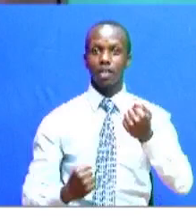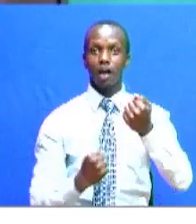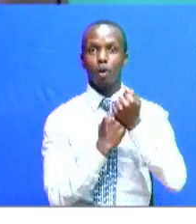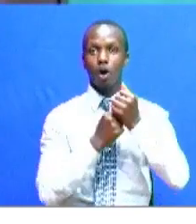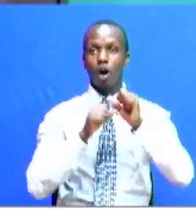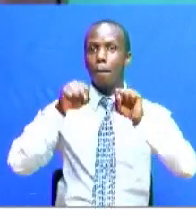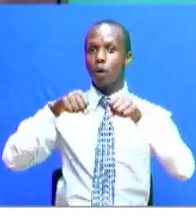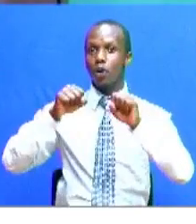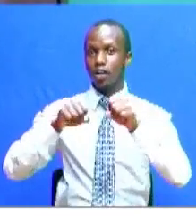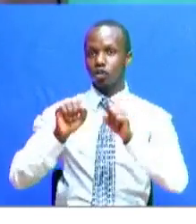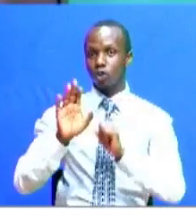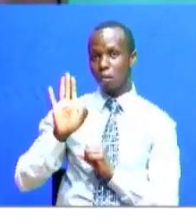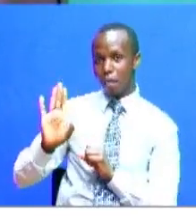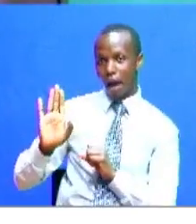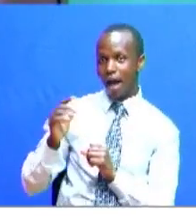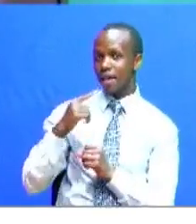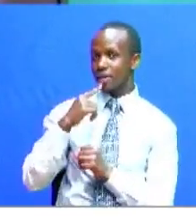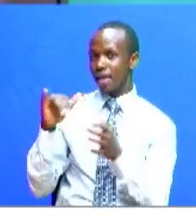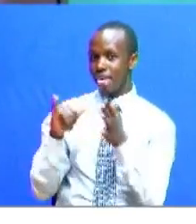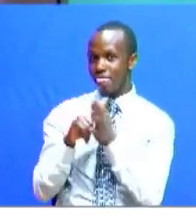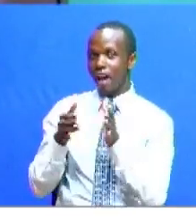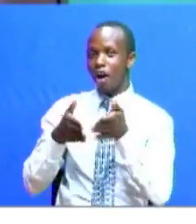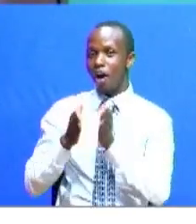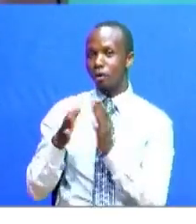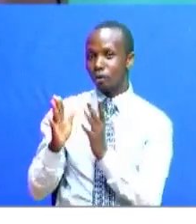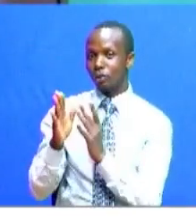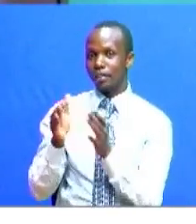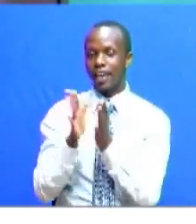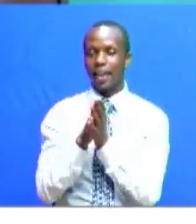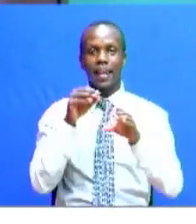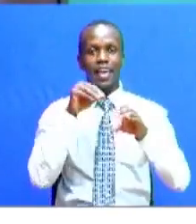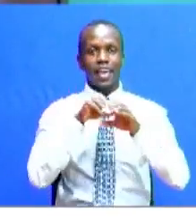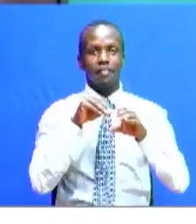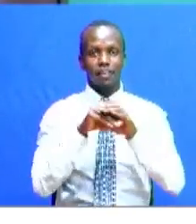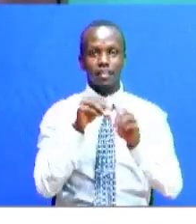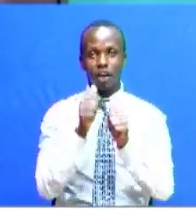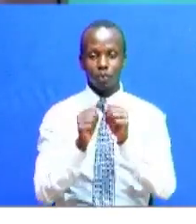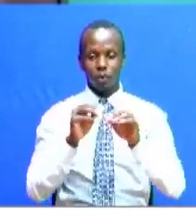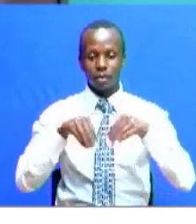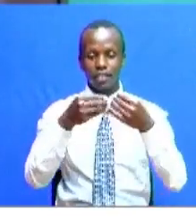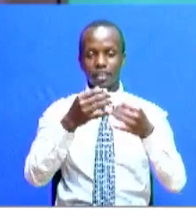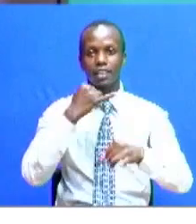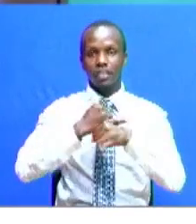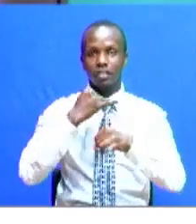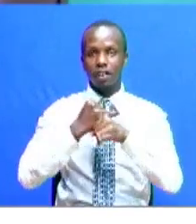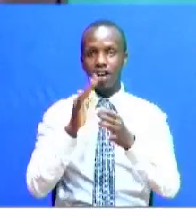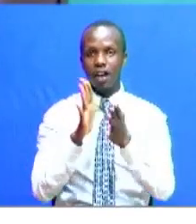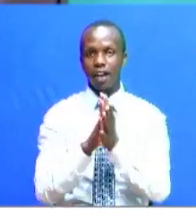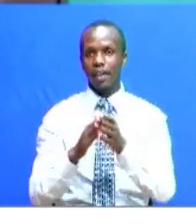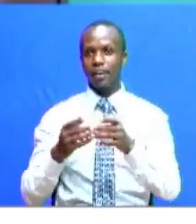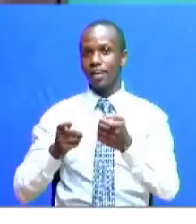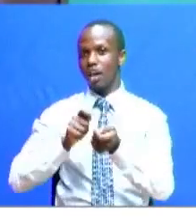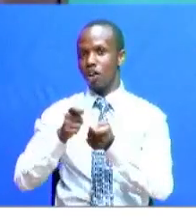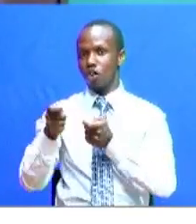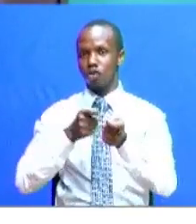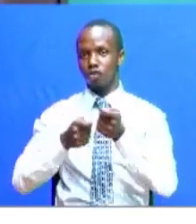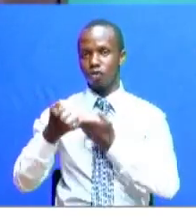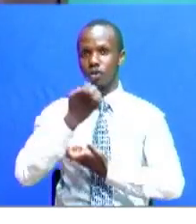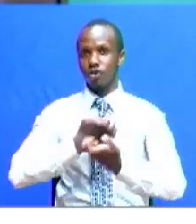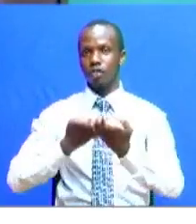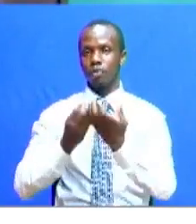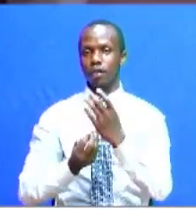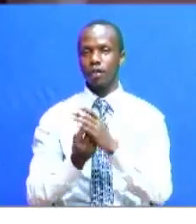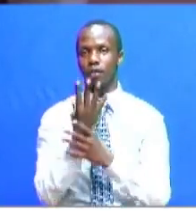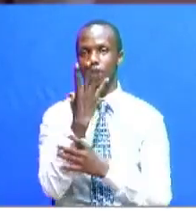potential, turning it into opportunities and investments that will generate jobs and drive economic growth. Here are the